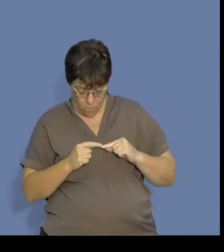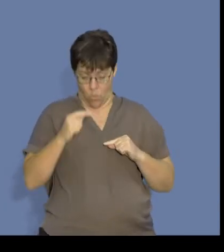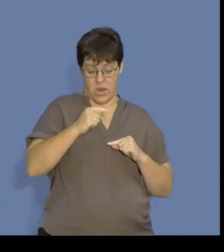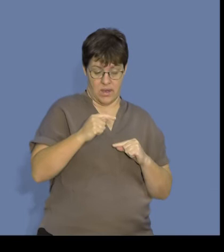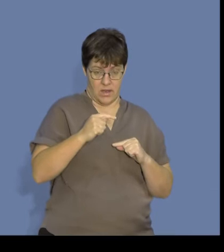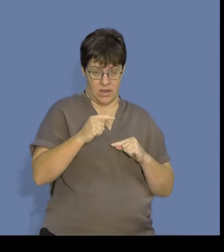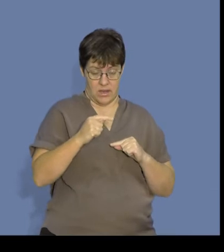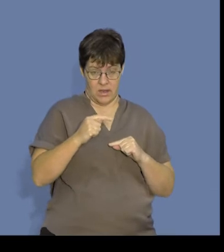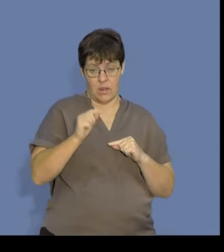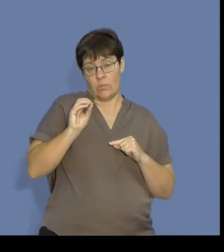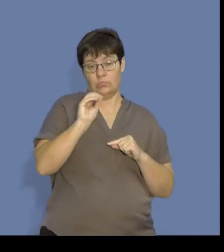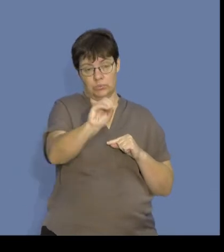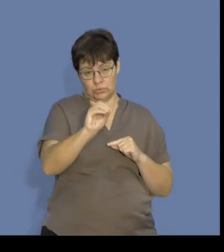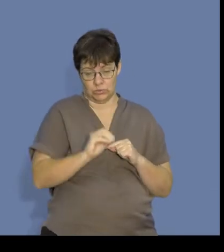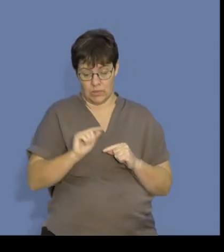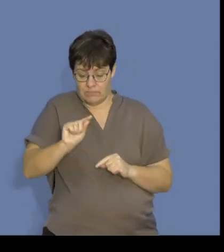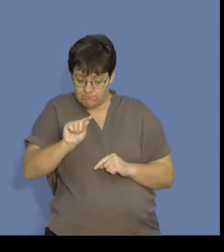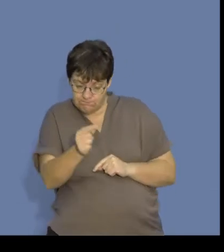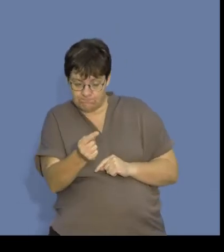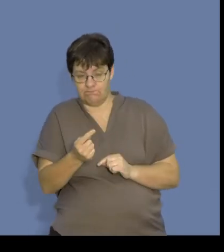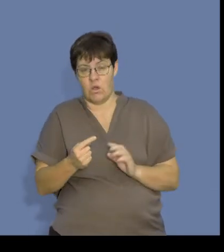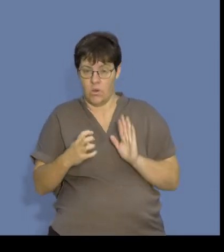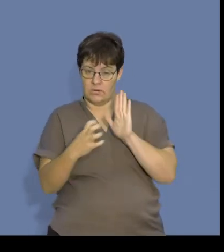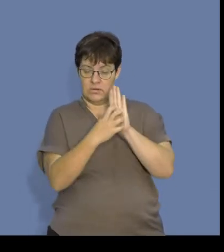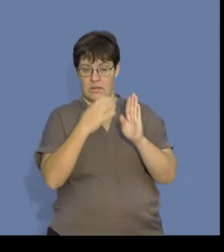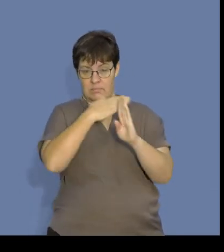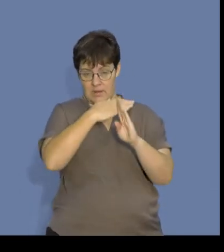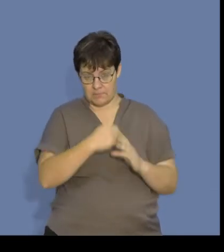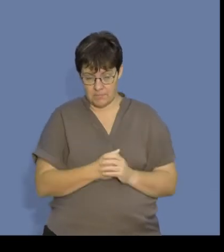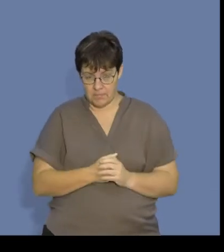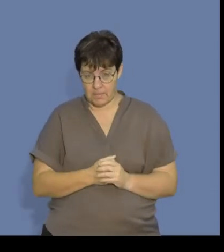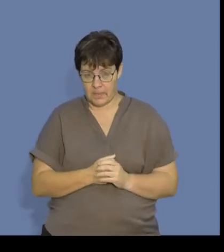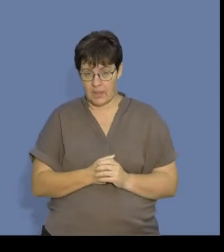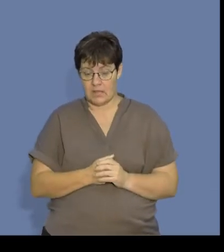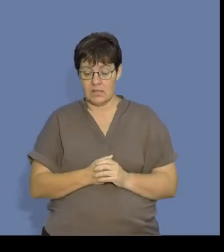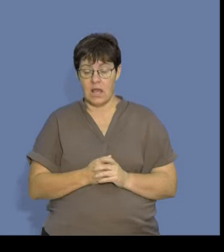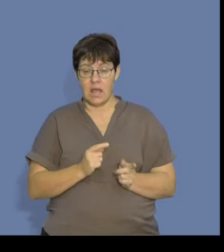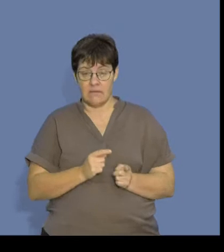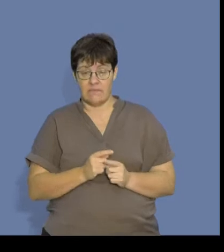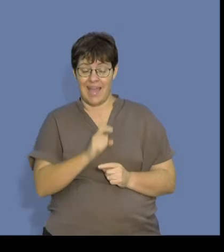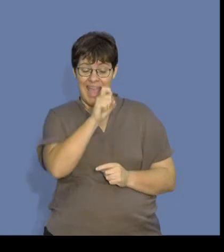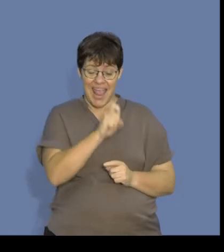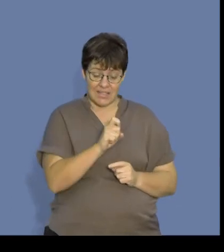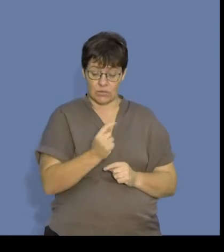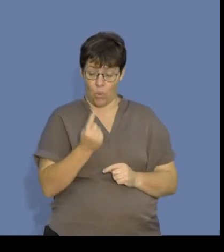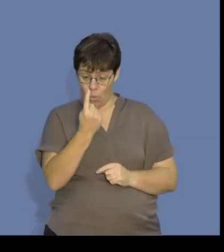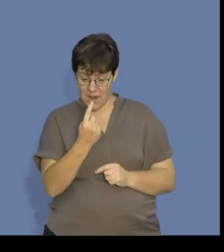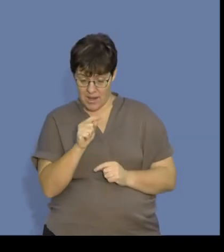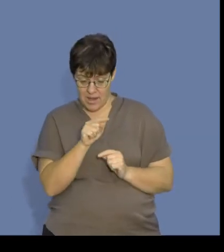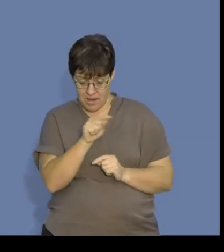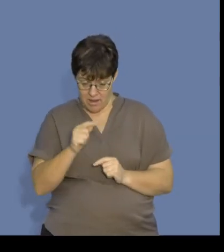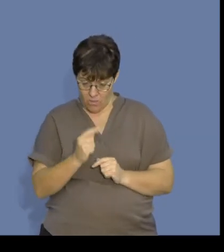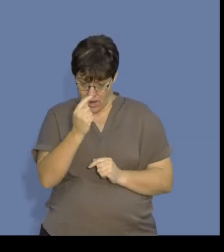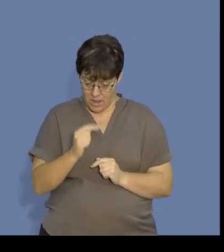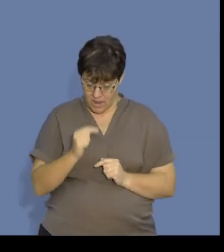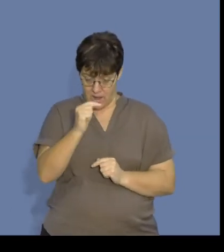going to plot these things in terms of a Cartesian plane, right? then when when x